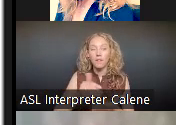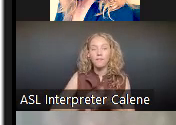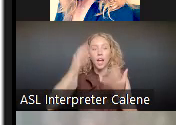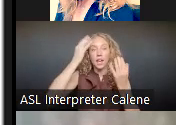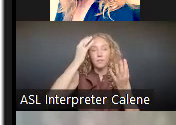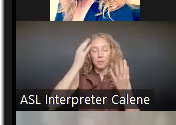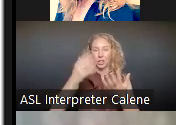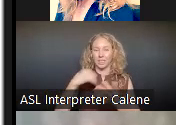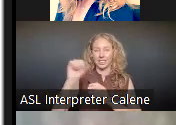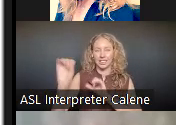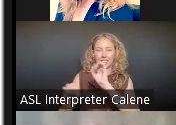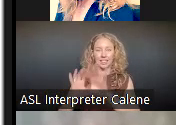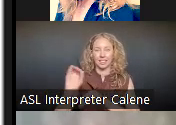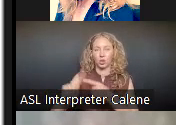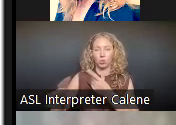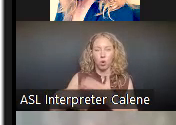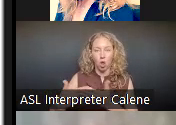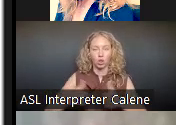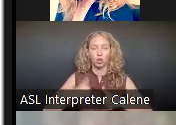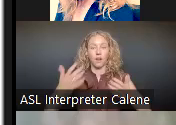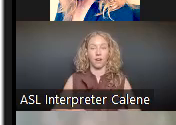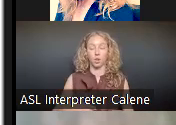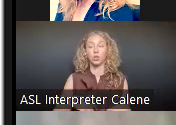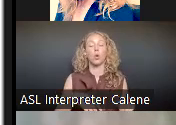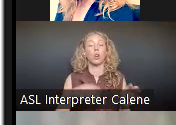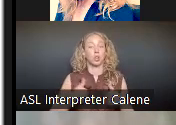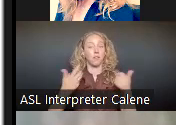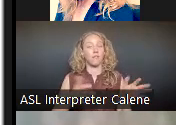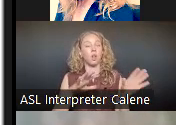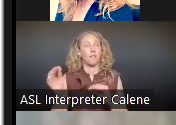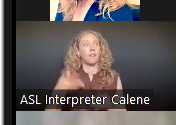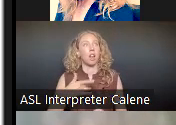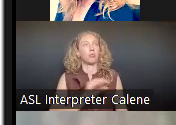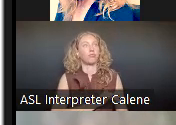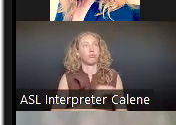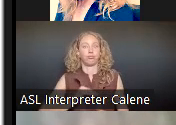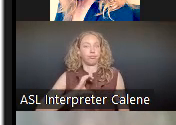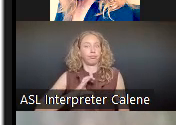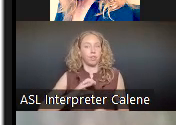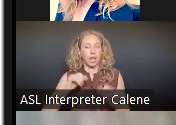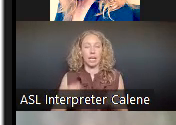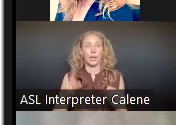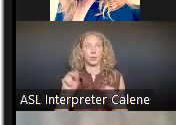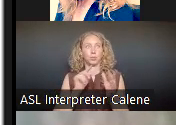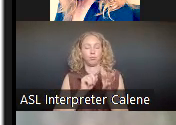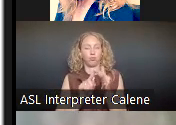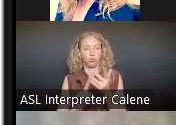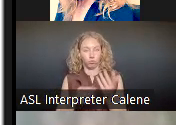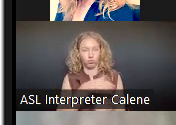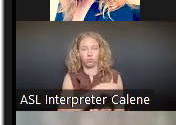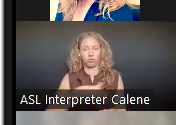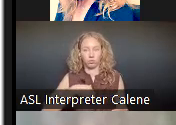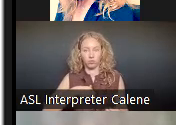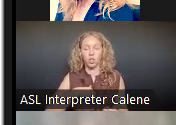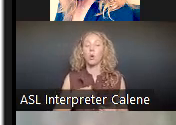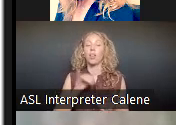every survivor so that they walk away feeling empowered. But most importantly, during that follow-up meeting and after, it's